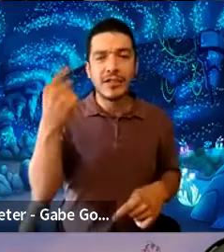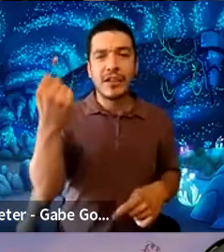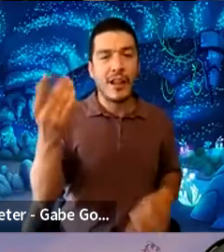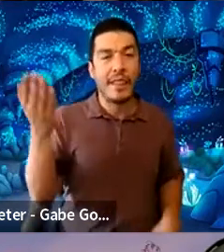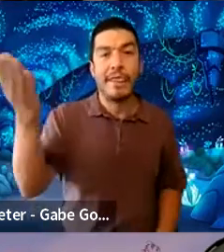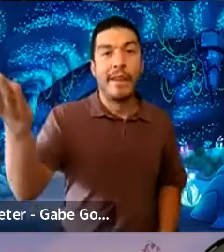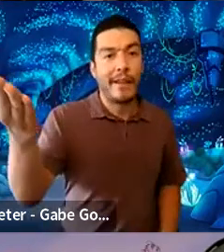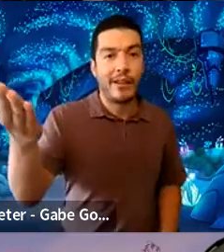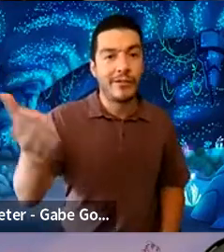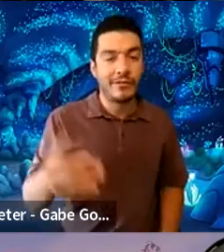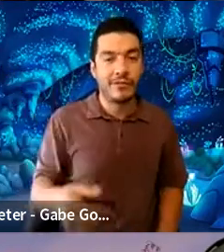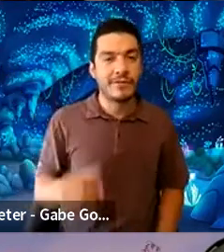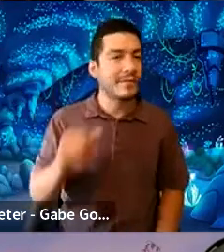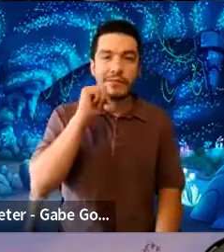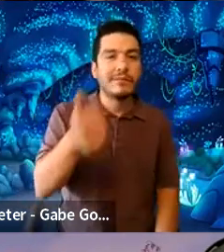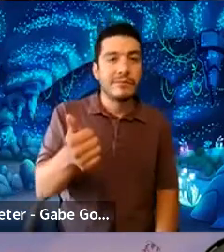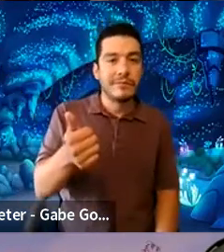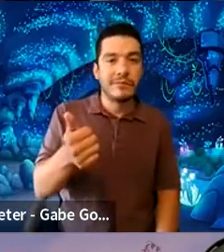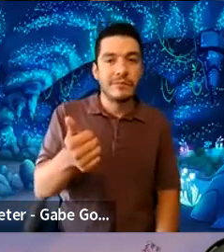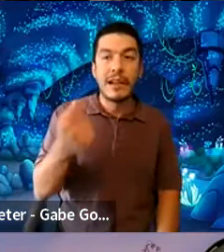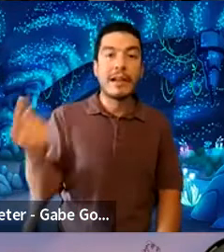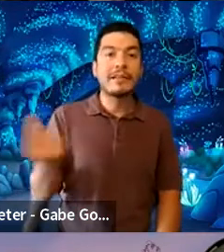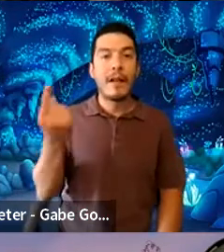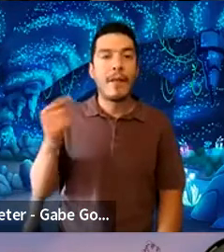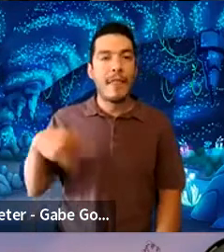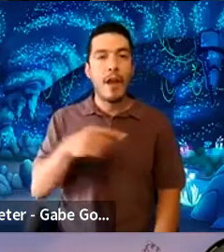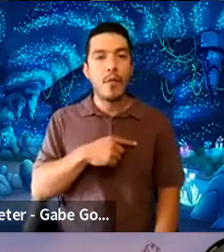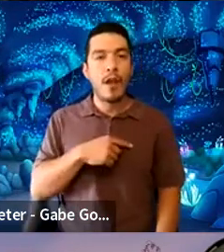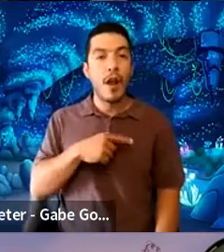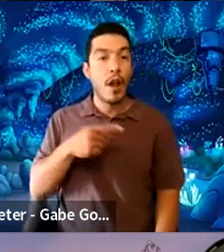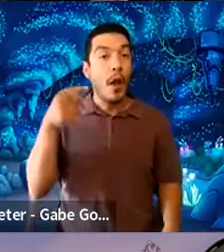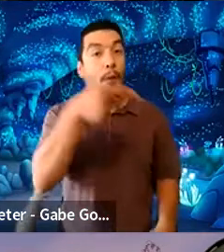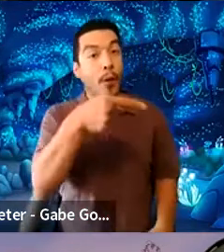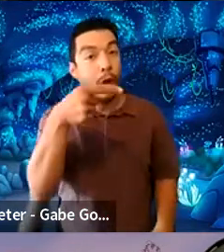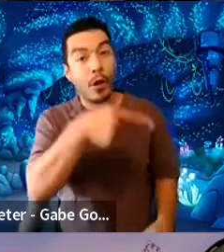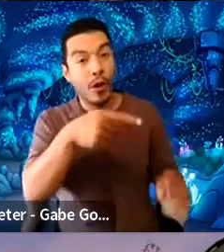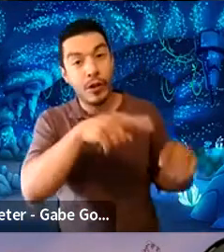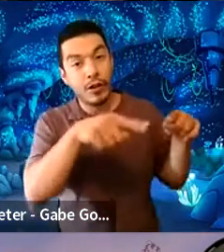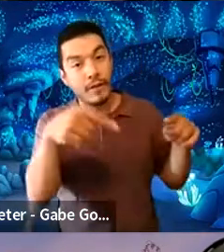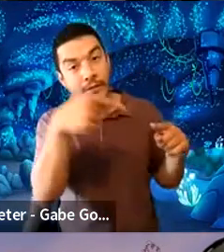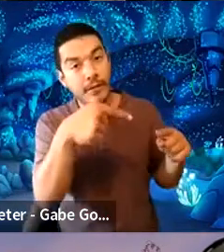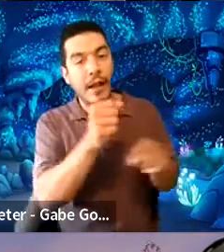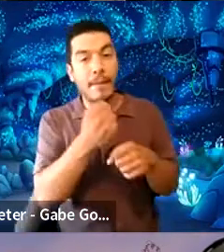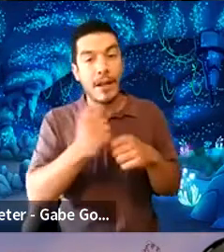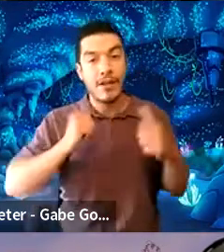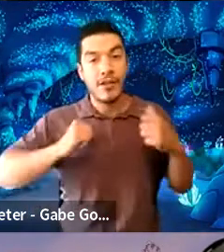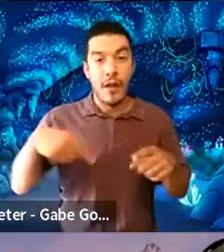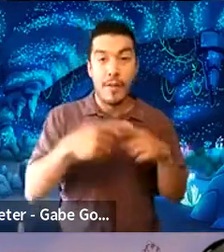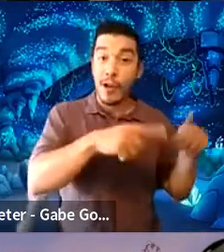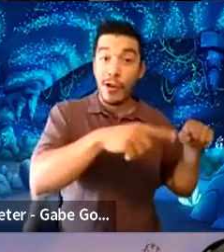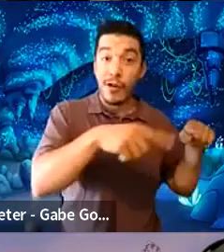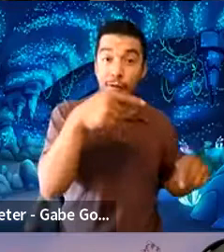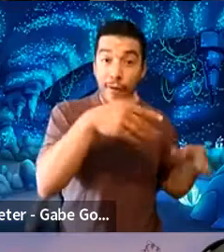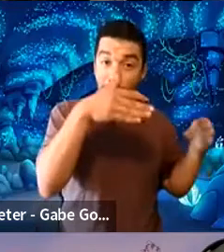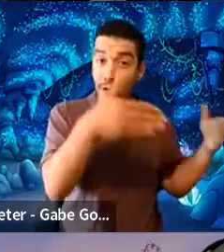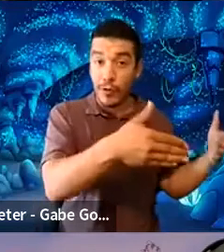there. It's not something that we're pointing to and we're making it a